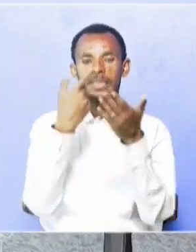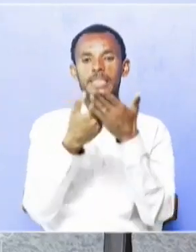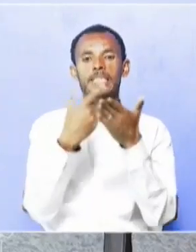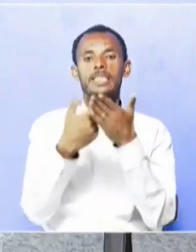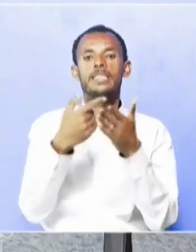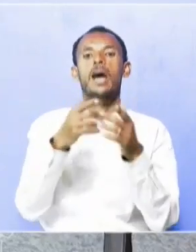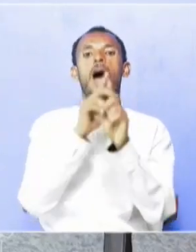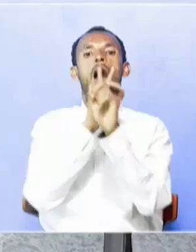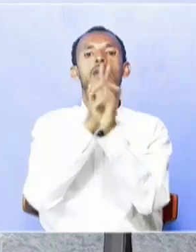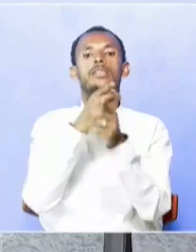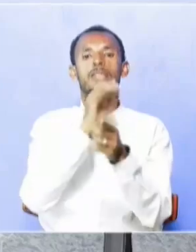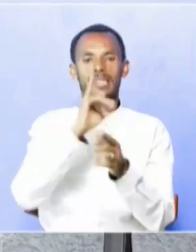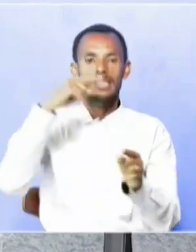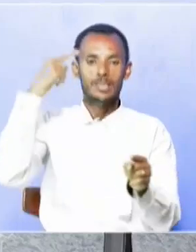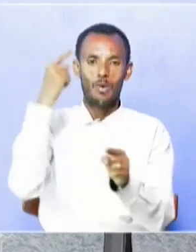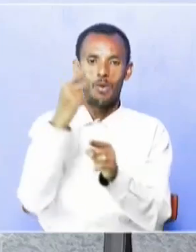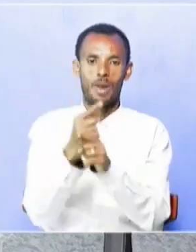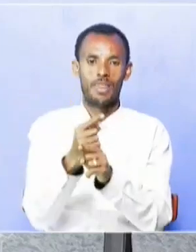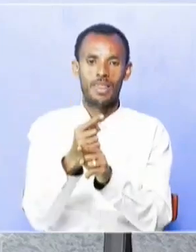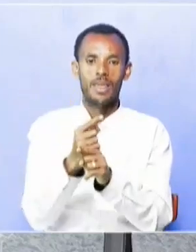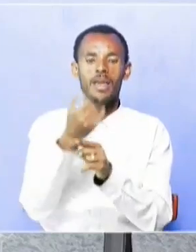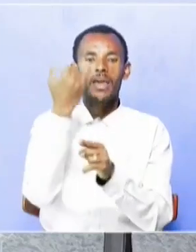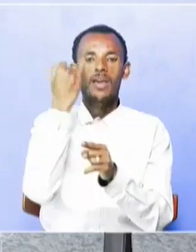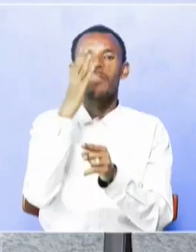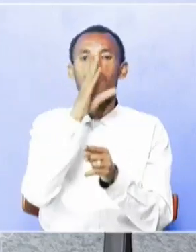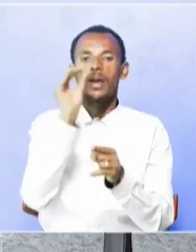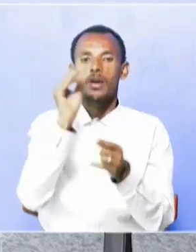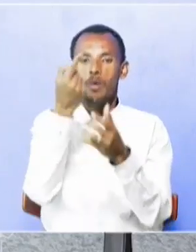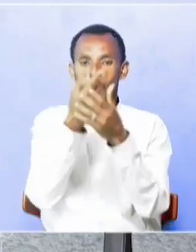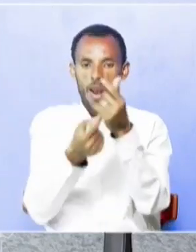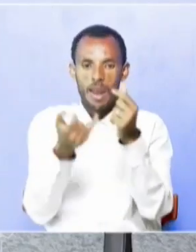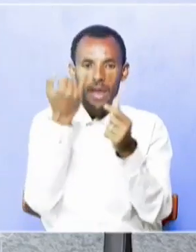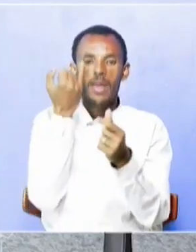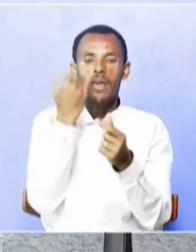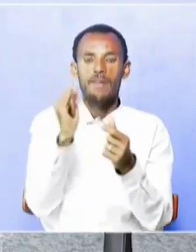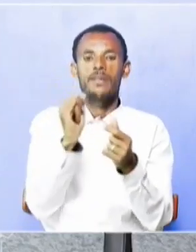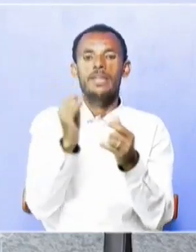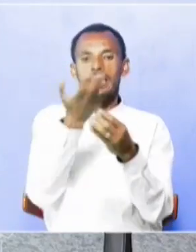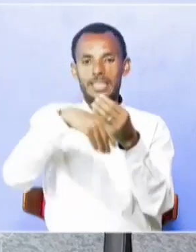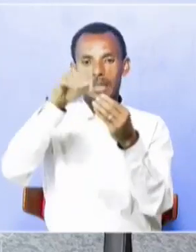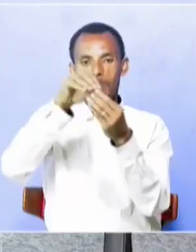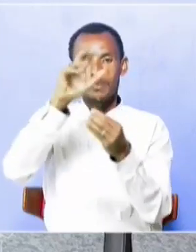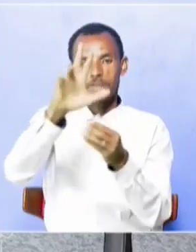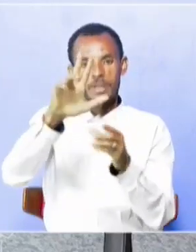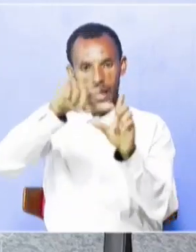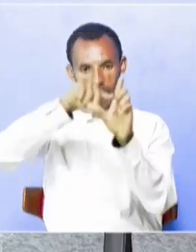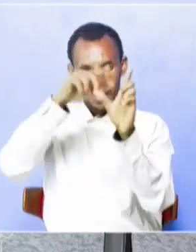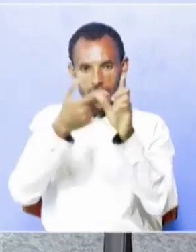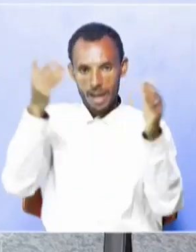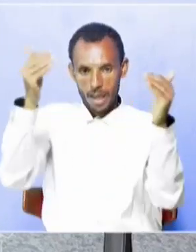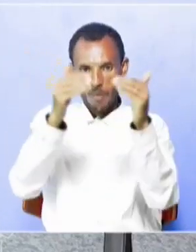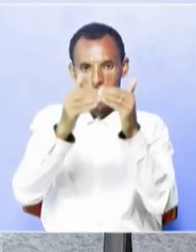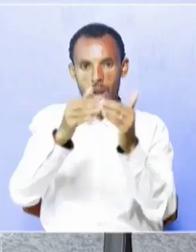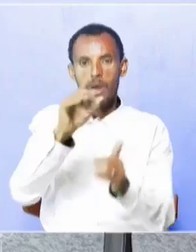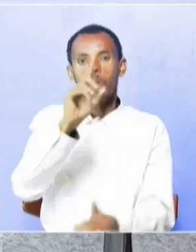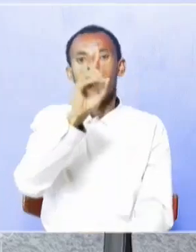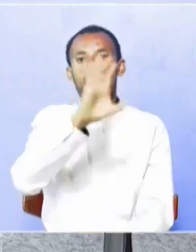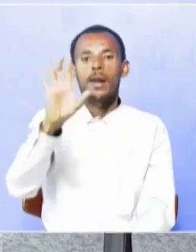This answer is correct if and only if the sum of all these three angles is 180